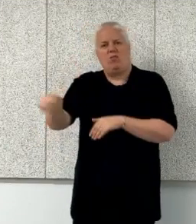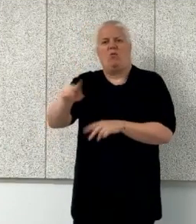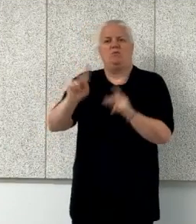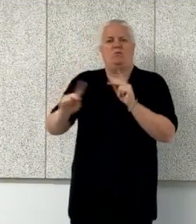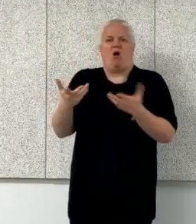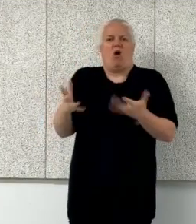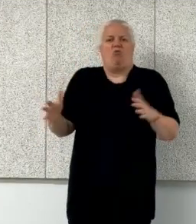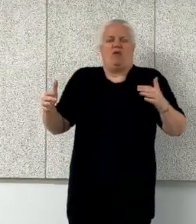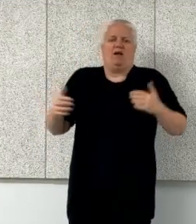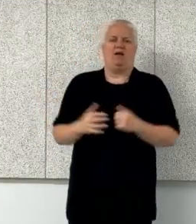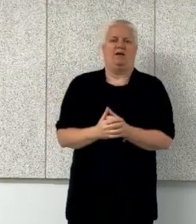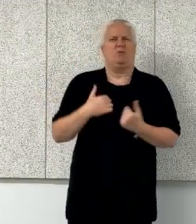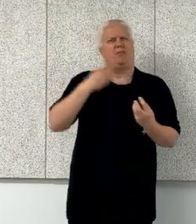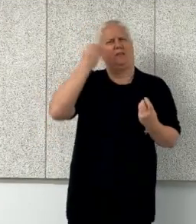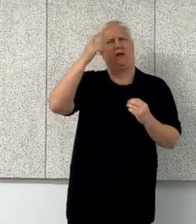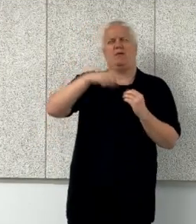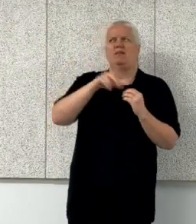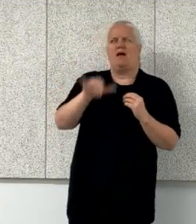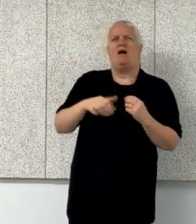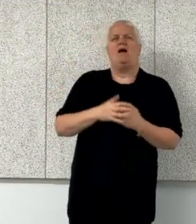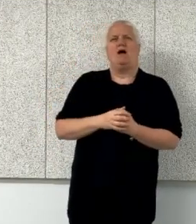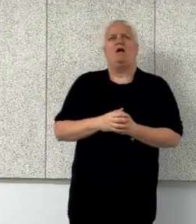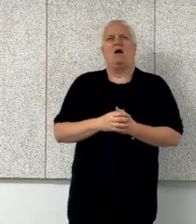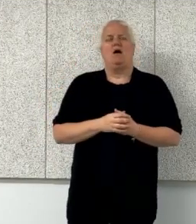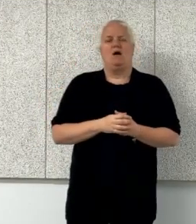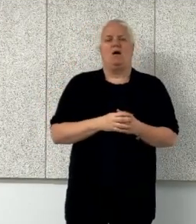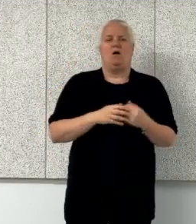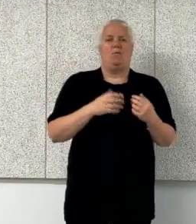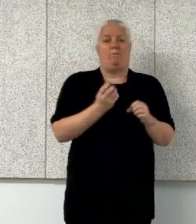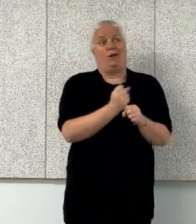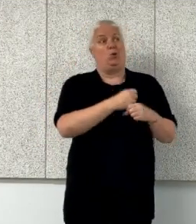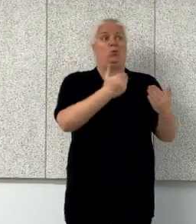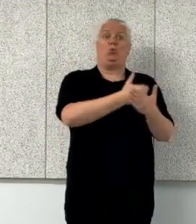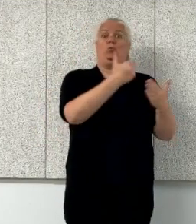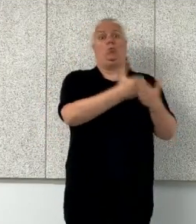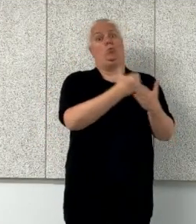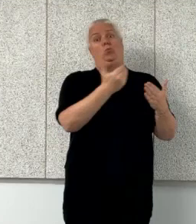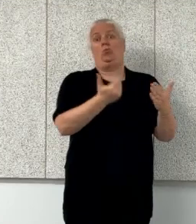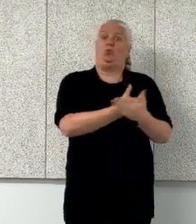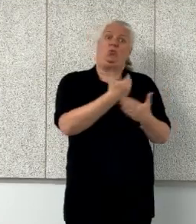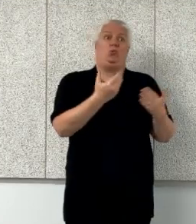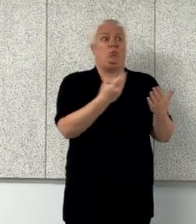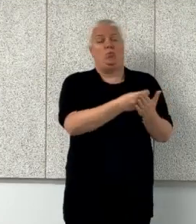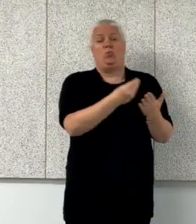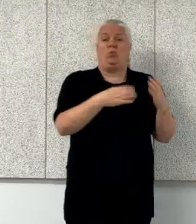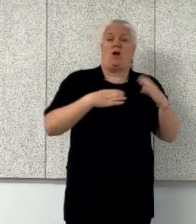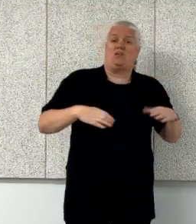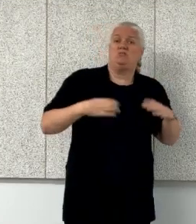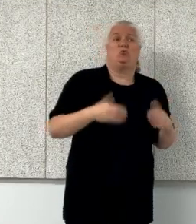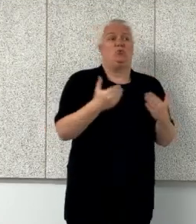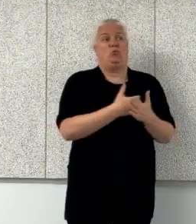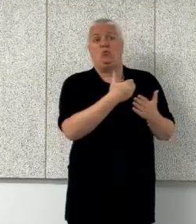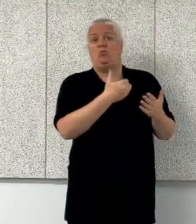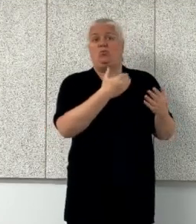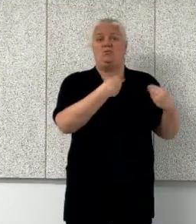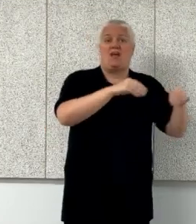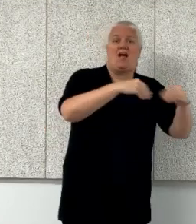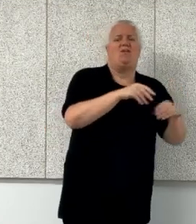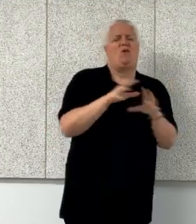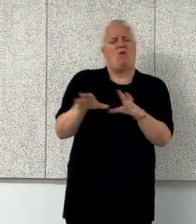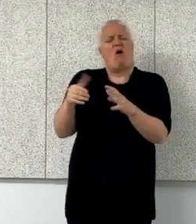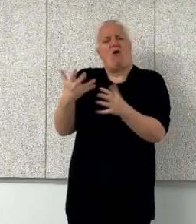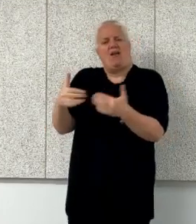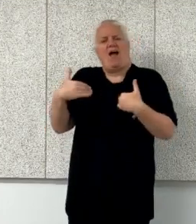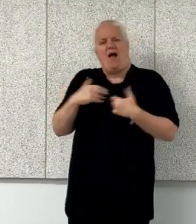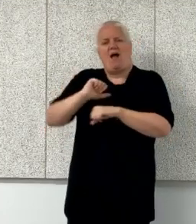I was just kind of chewing on that. I totally agree, David. I think it sounds like an exciting opportunity, and it sounds like there's